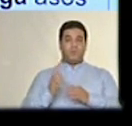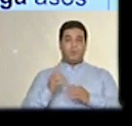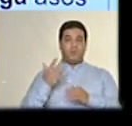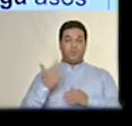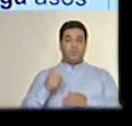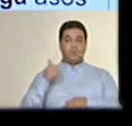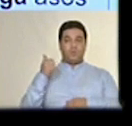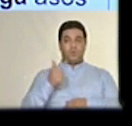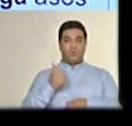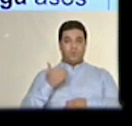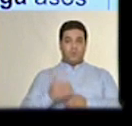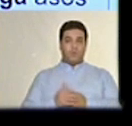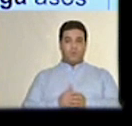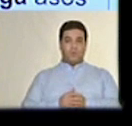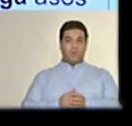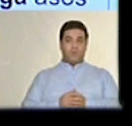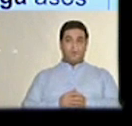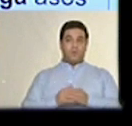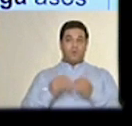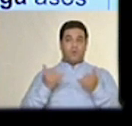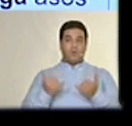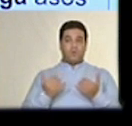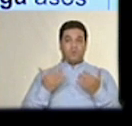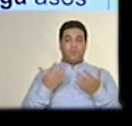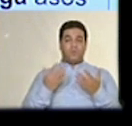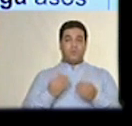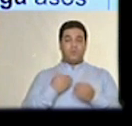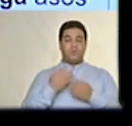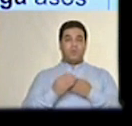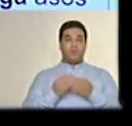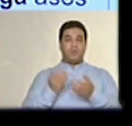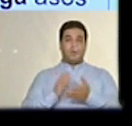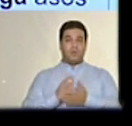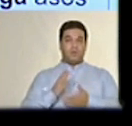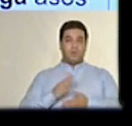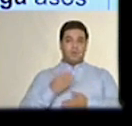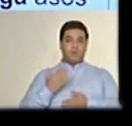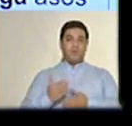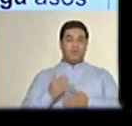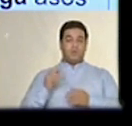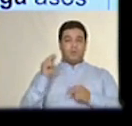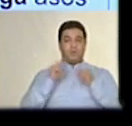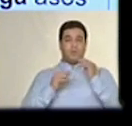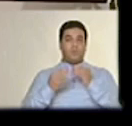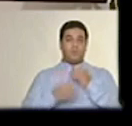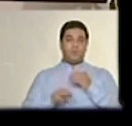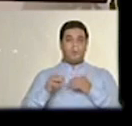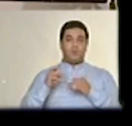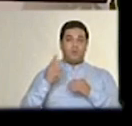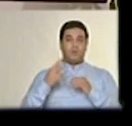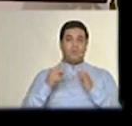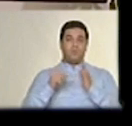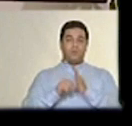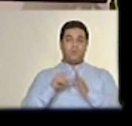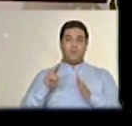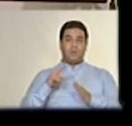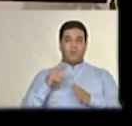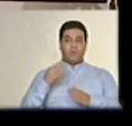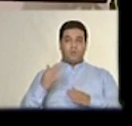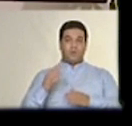1530-yilda esa hozirgina tanishdik sizlar bilan. Darsimiz yakunida